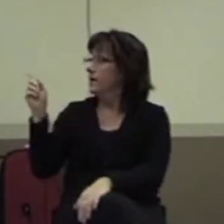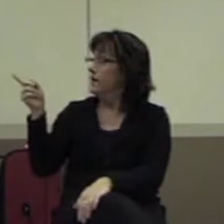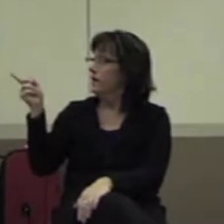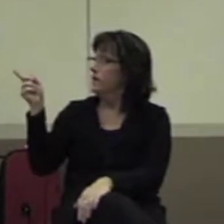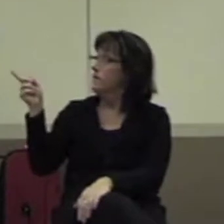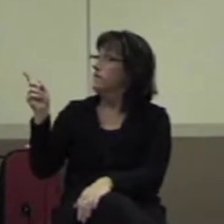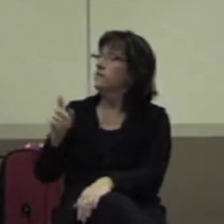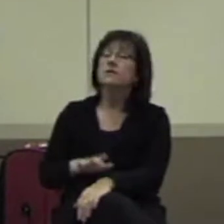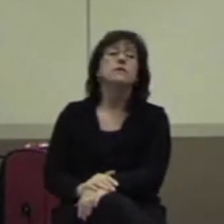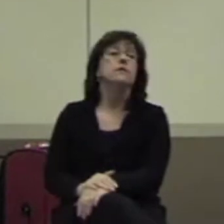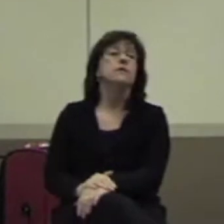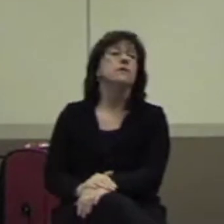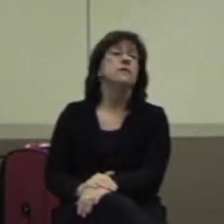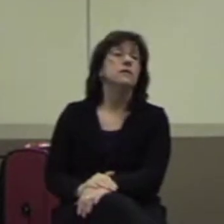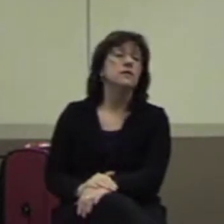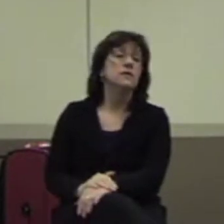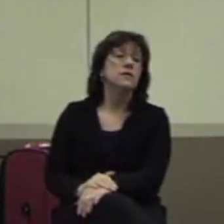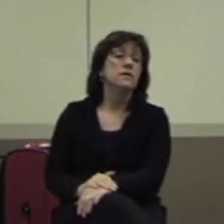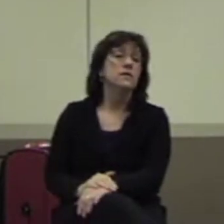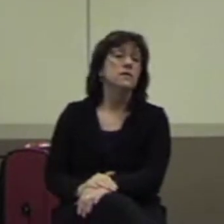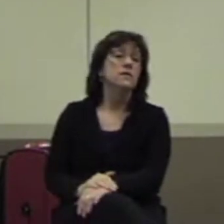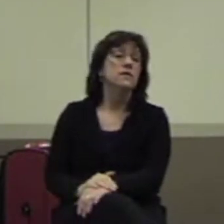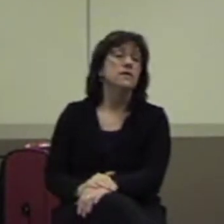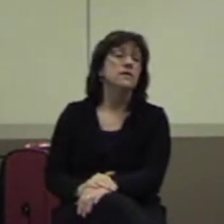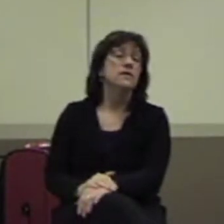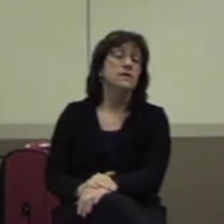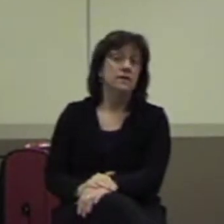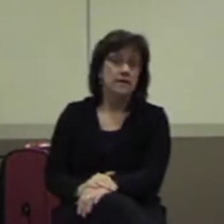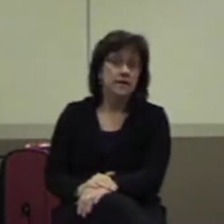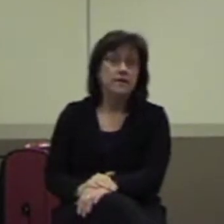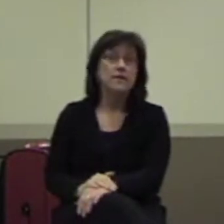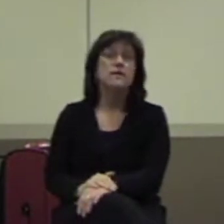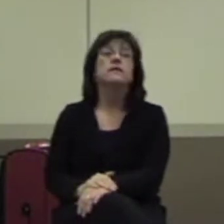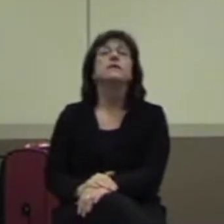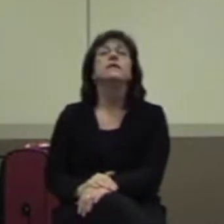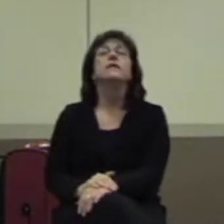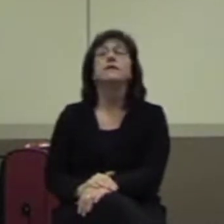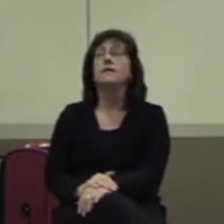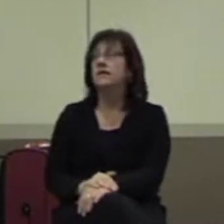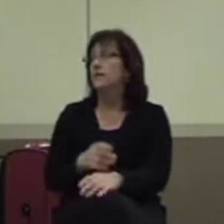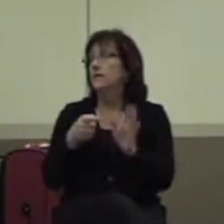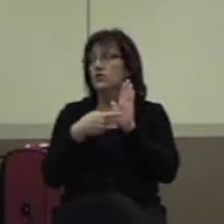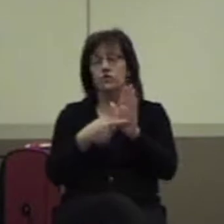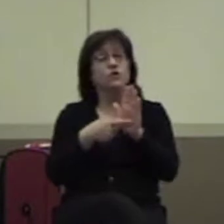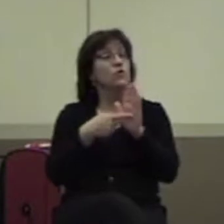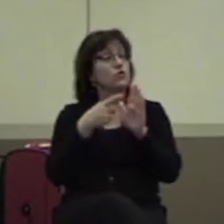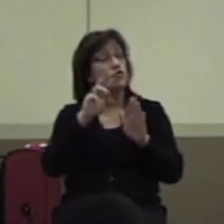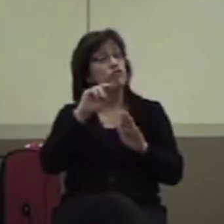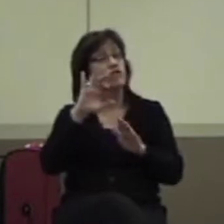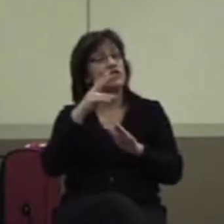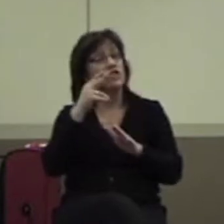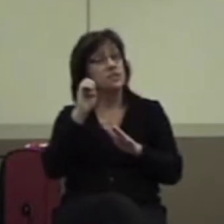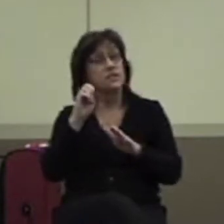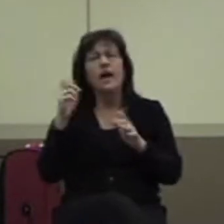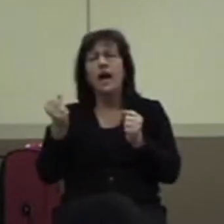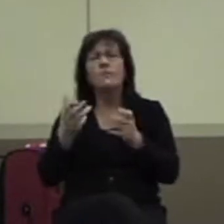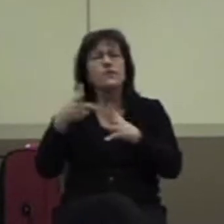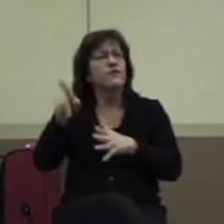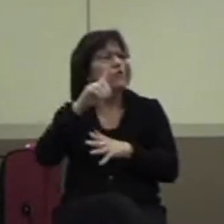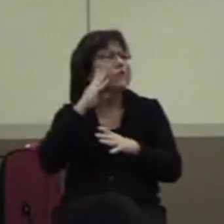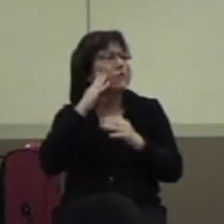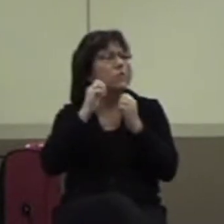see Richie's data sheet. Now, I want to show you what's different about my ABC data sheets over Alberto and Troutman's. How many of